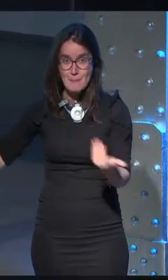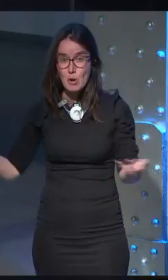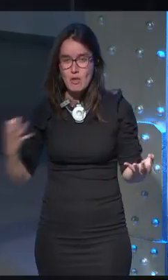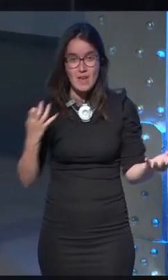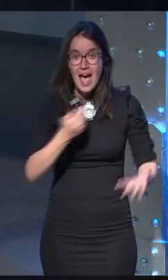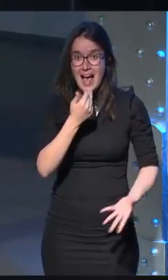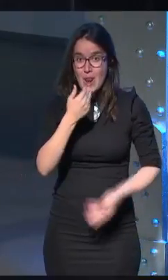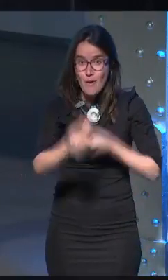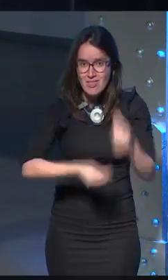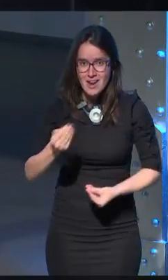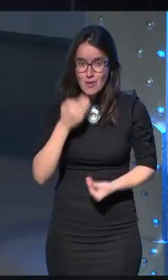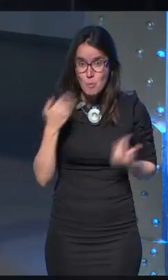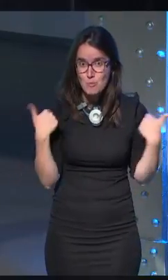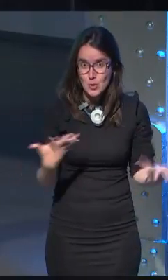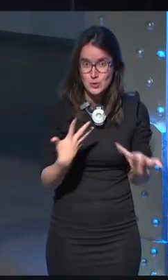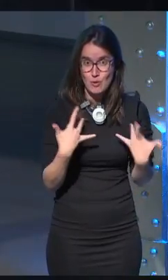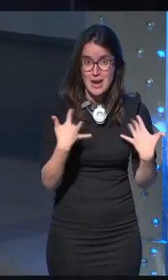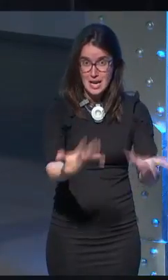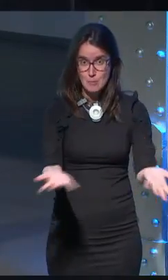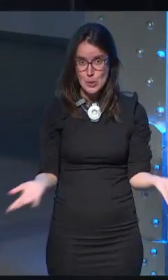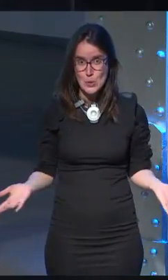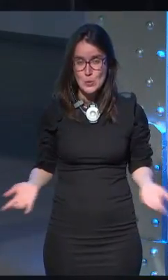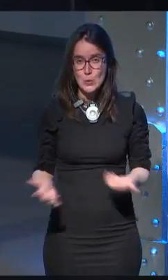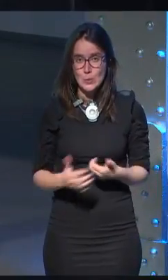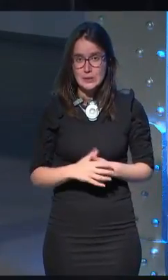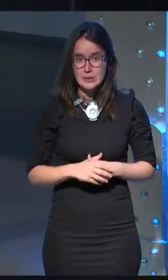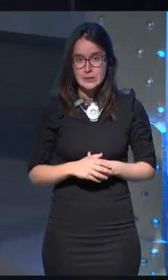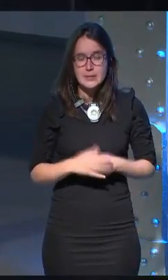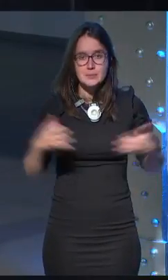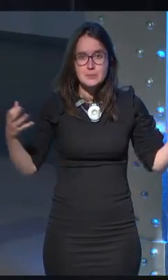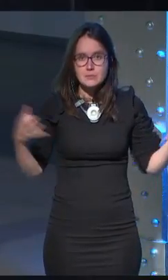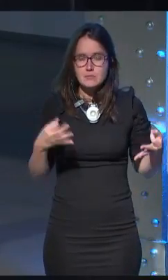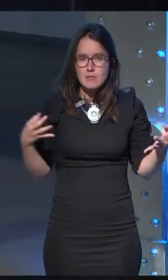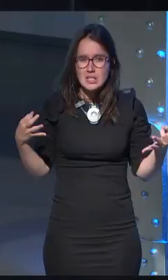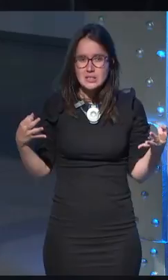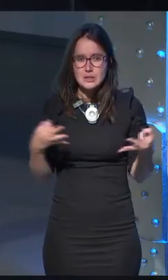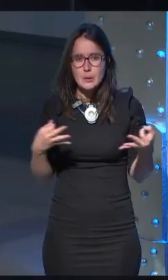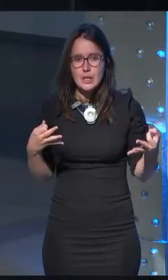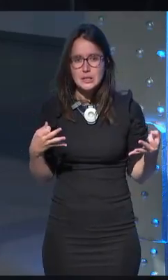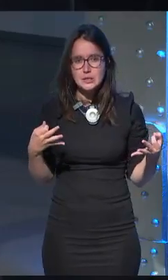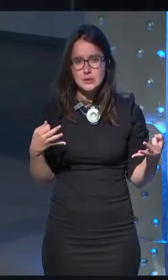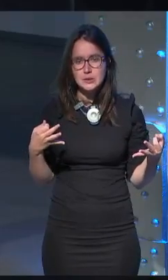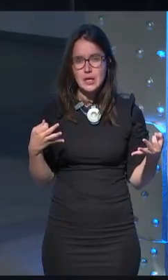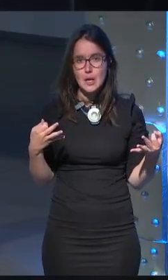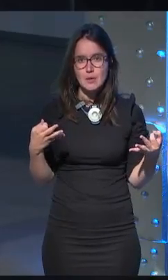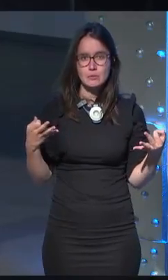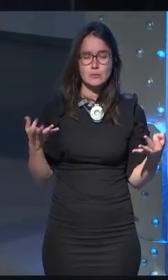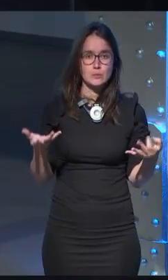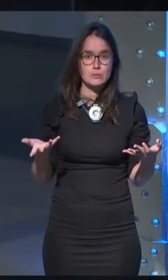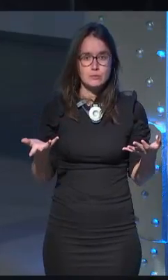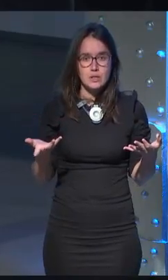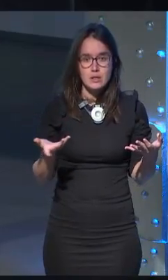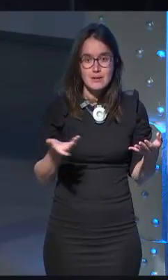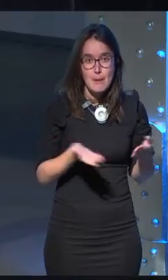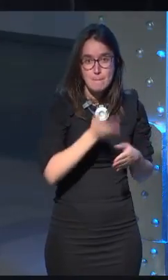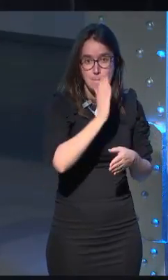and act soon. We're not going to erase the damage that's been done to the climate. We can only stop it from getting